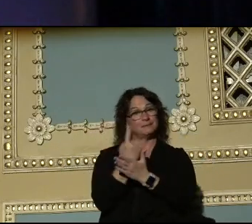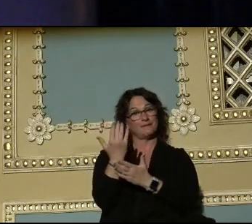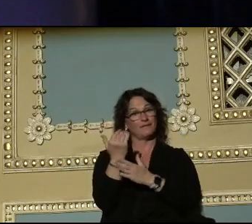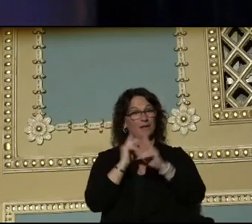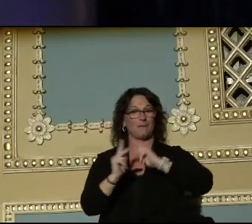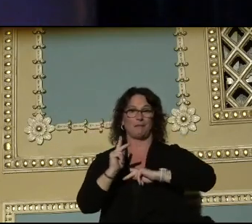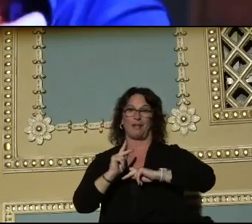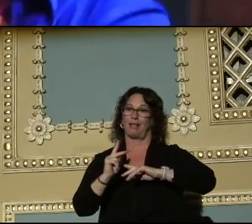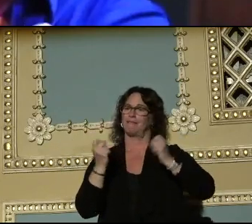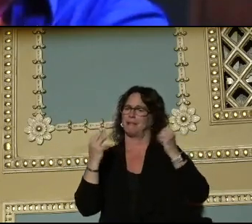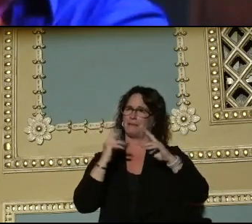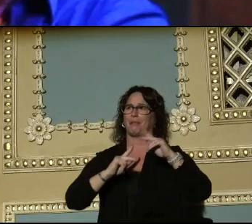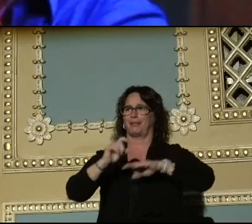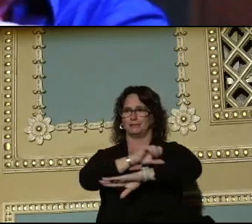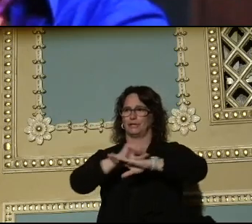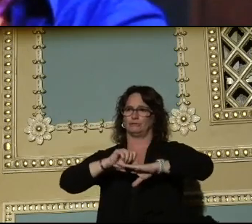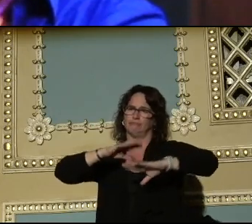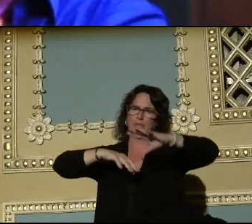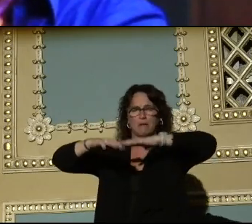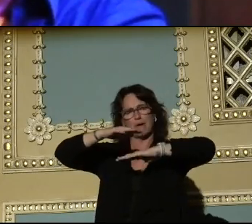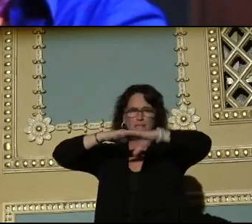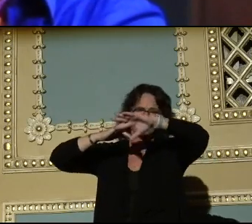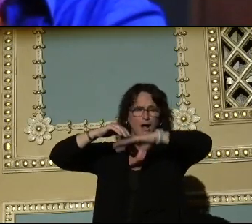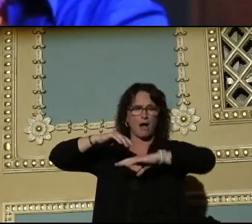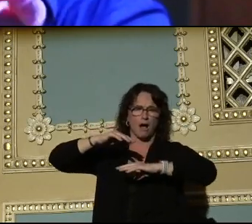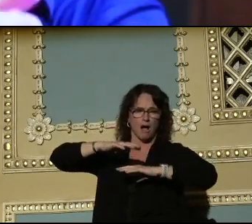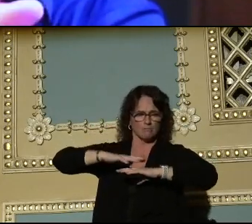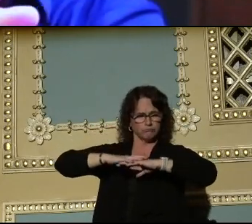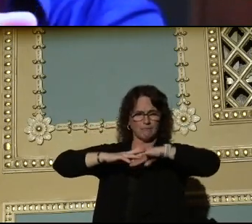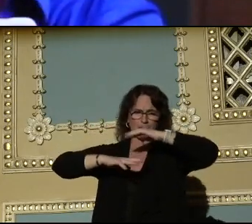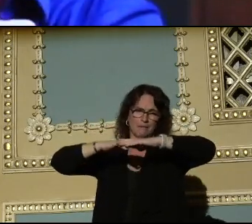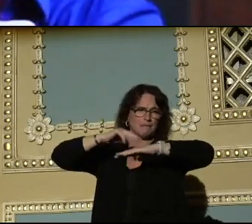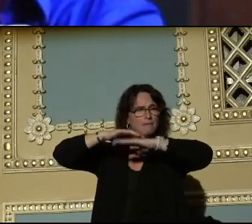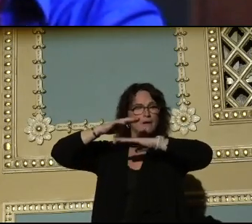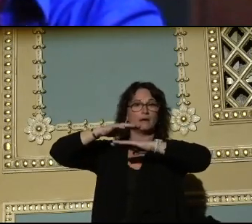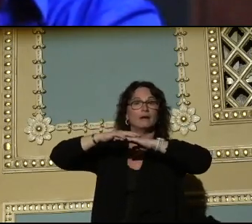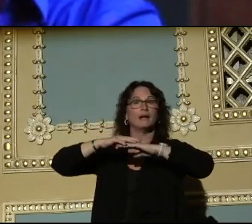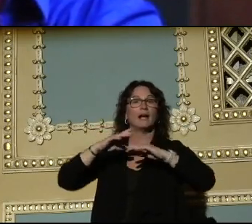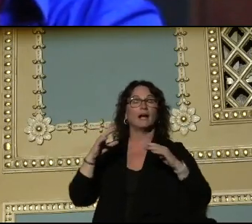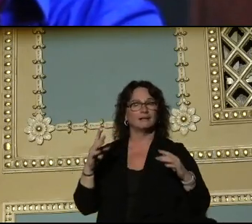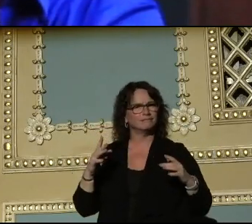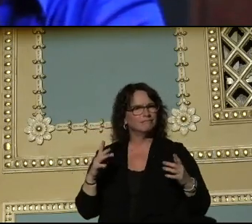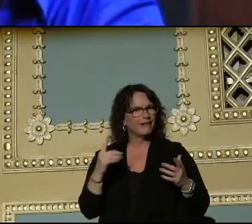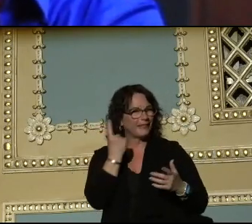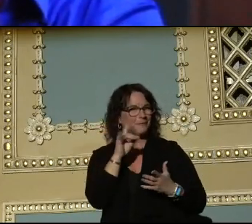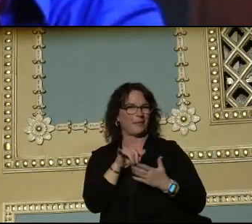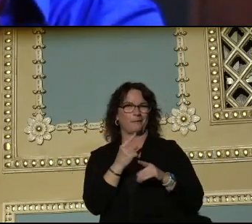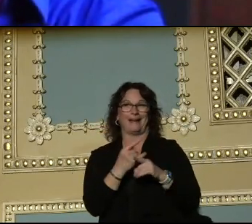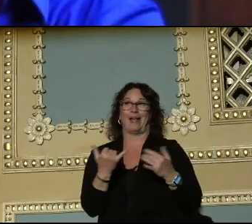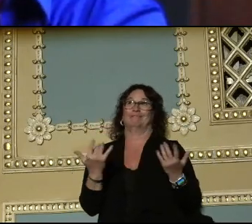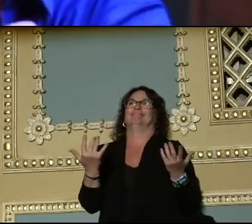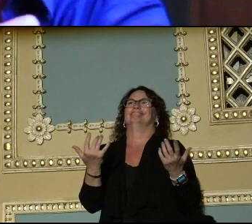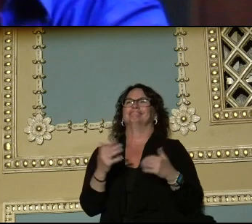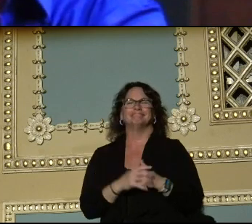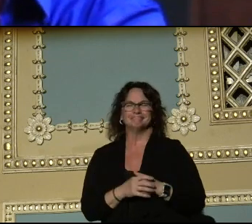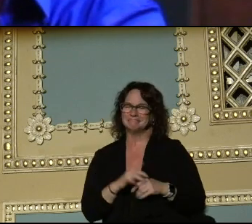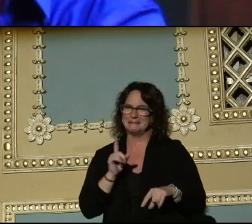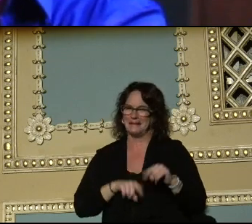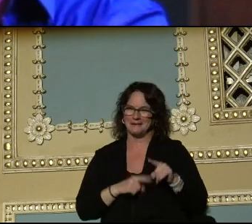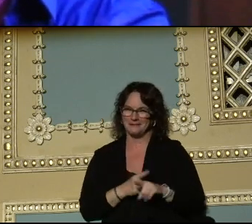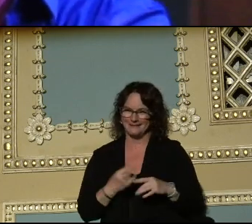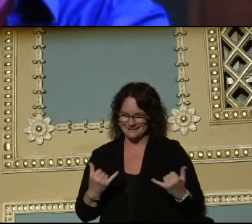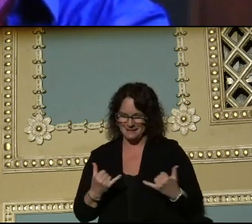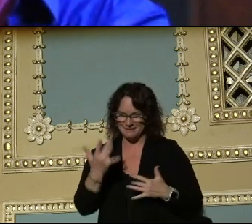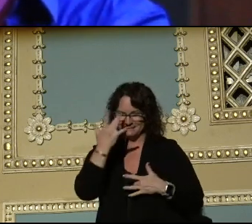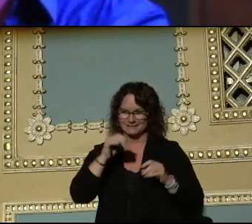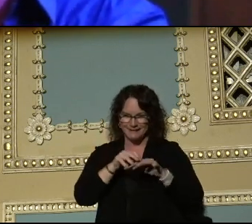stage. We get into a big pile with our hands. Imagine being able to do that right now during this period of time. We get to do that,